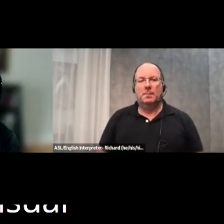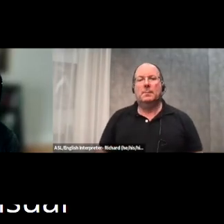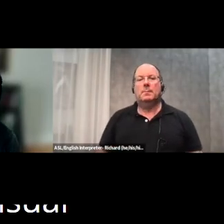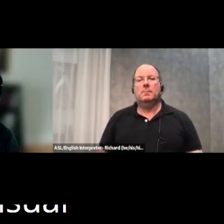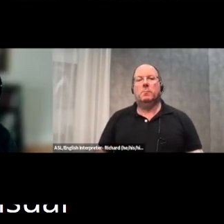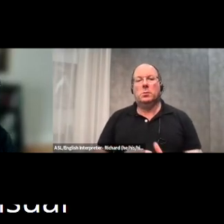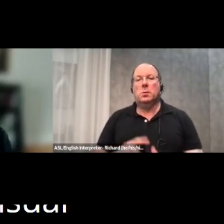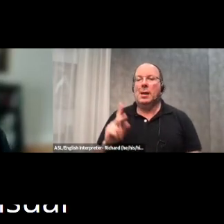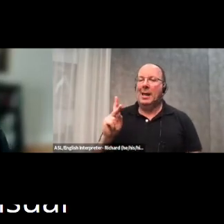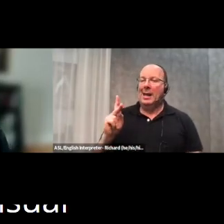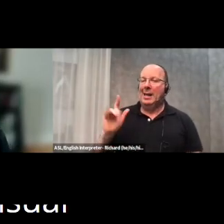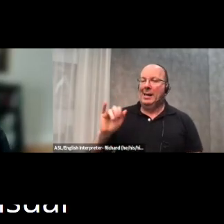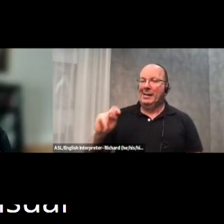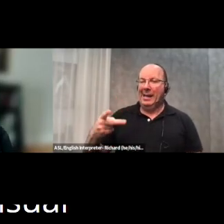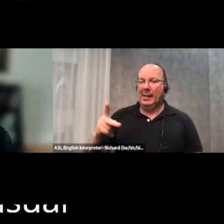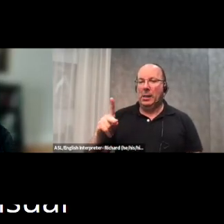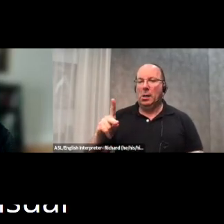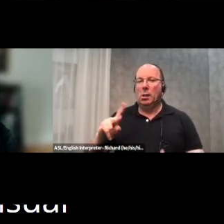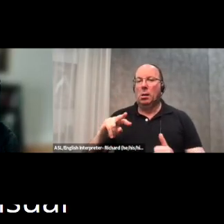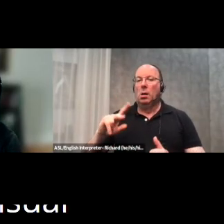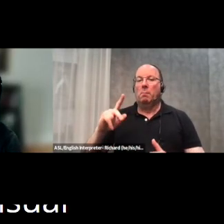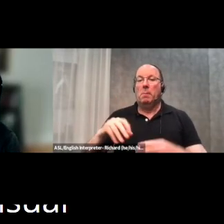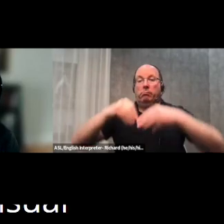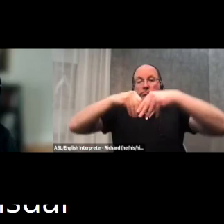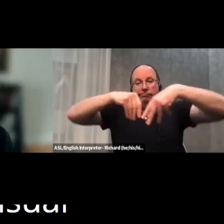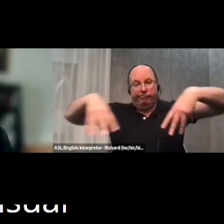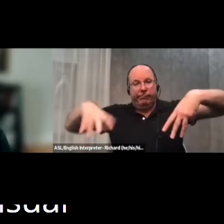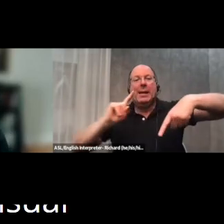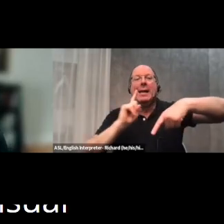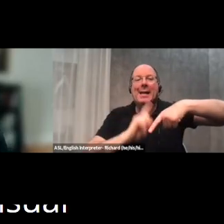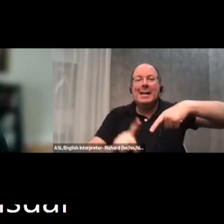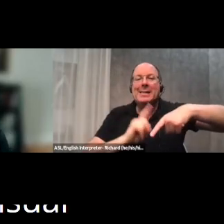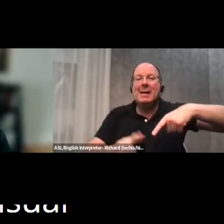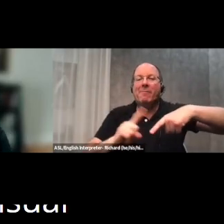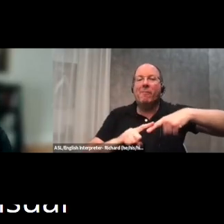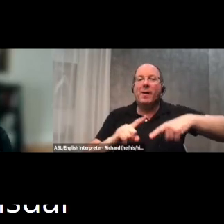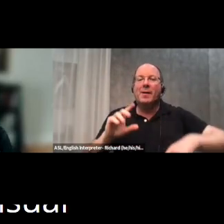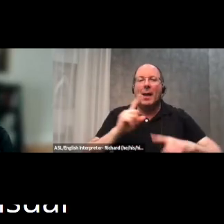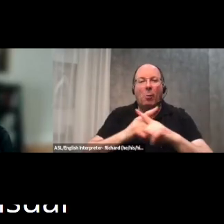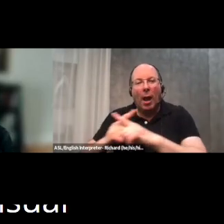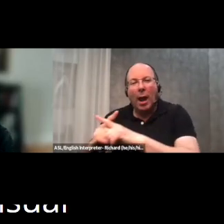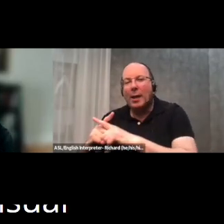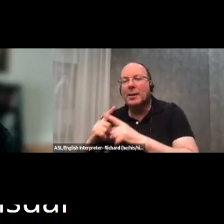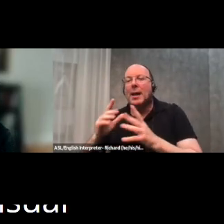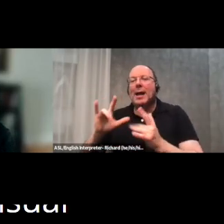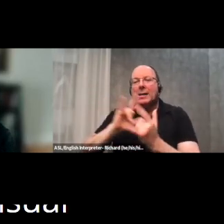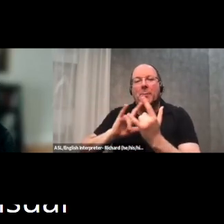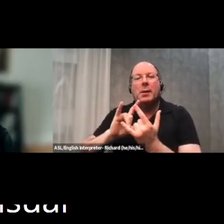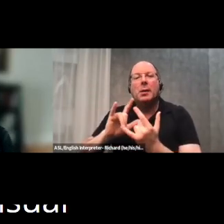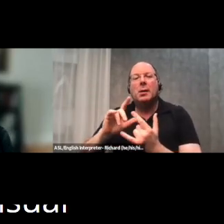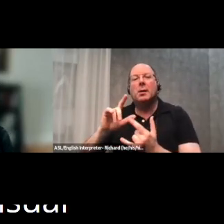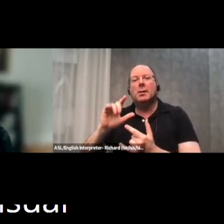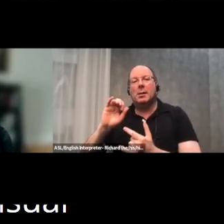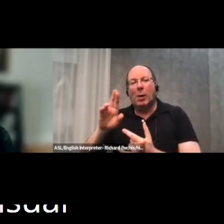that kink is an umbrella term for a range of consensual, erotic, or intimate behaviors, fantasies, and identities.